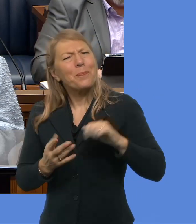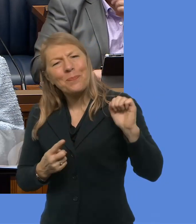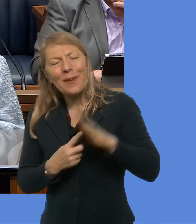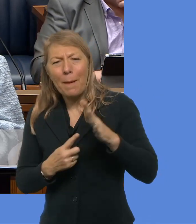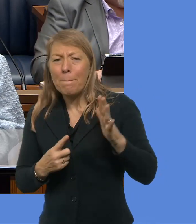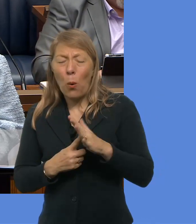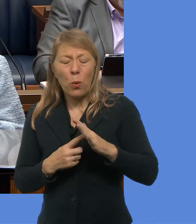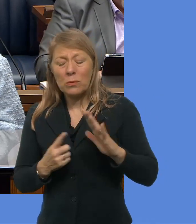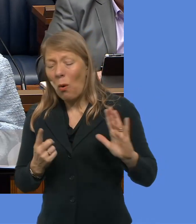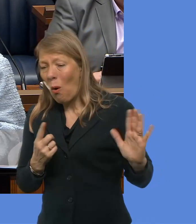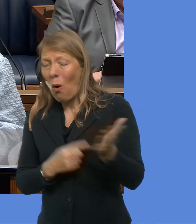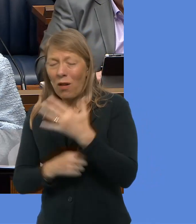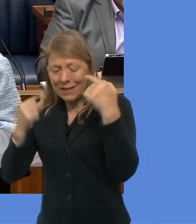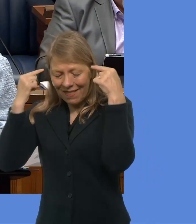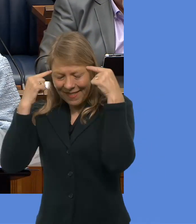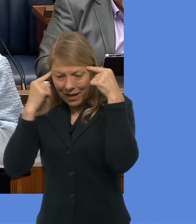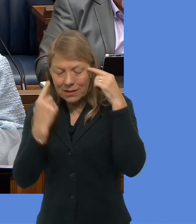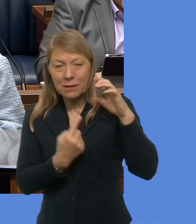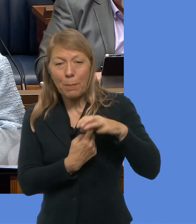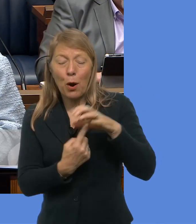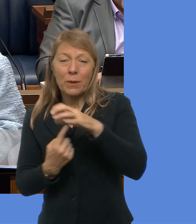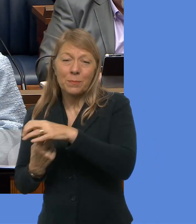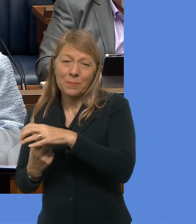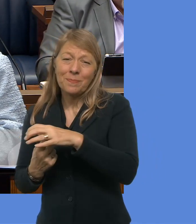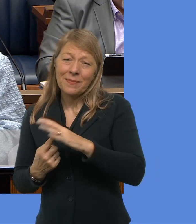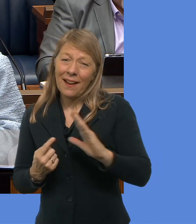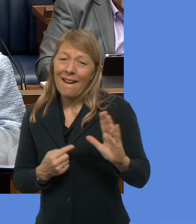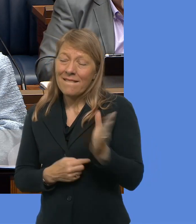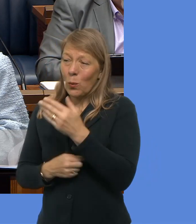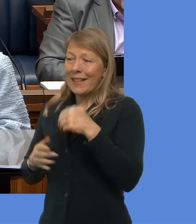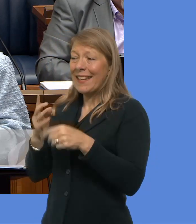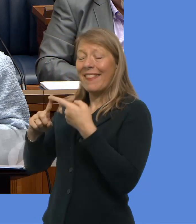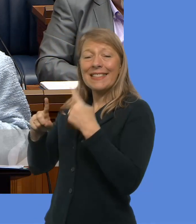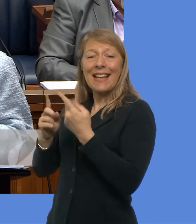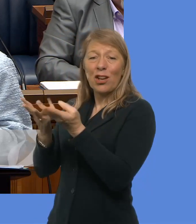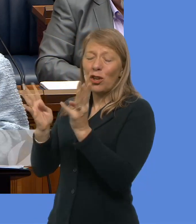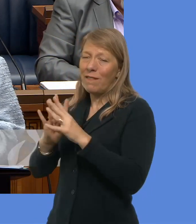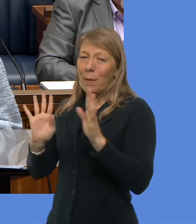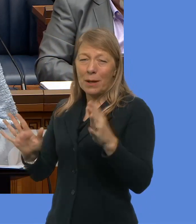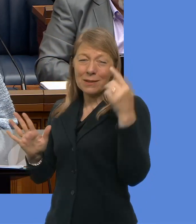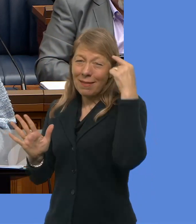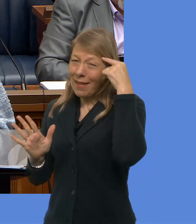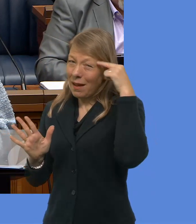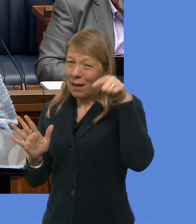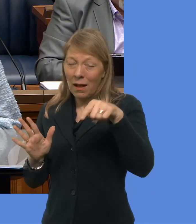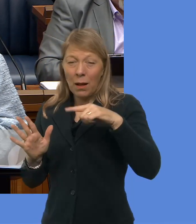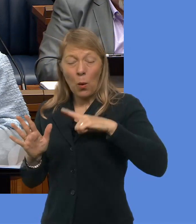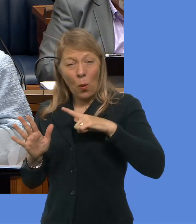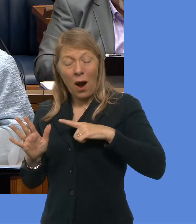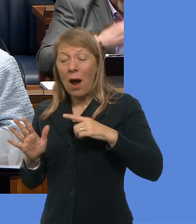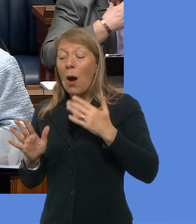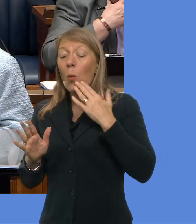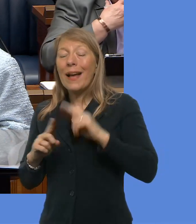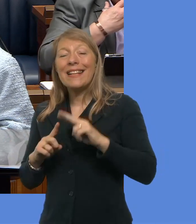my Executive colleagues to consider their statutory obligations in the Climate Change Act when prioritising expenditure within the funding